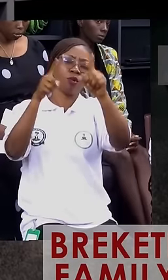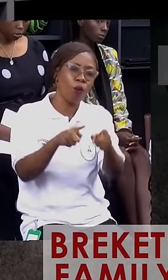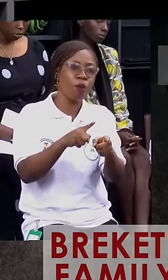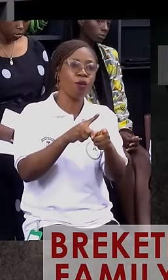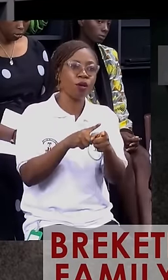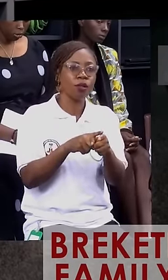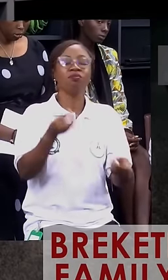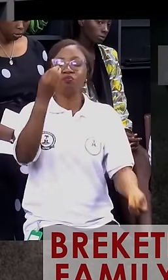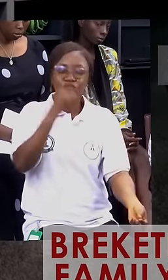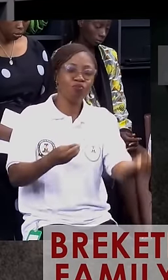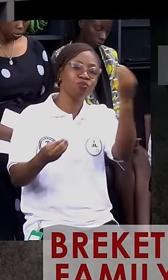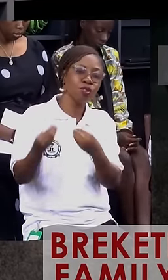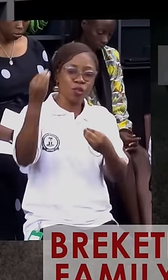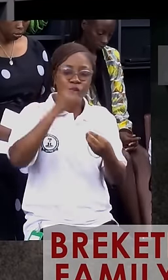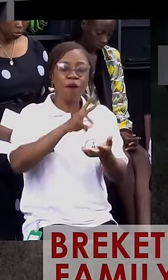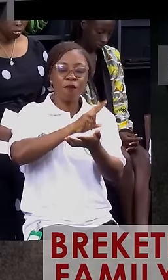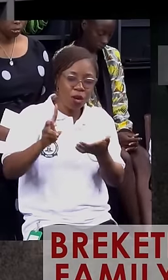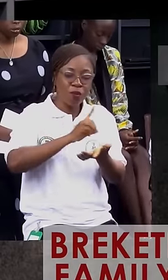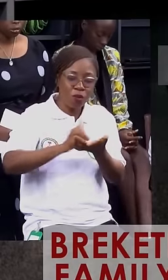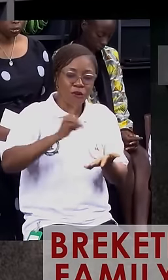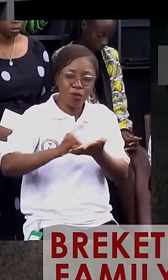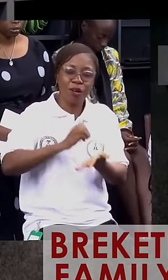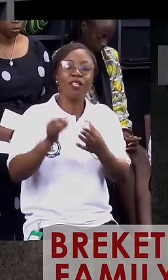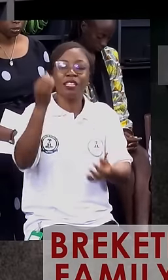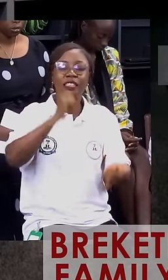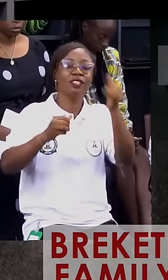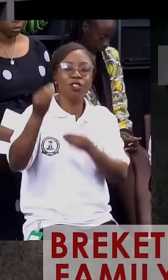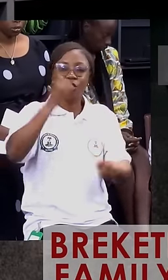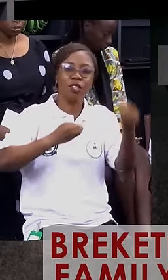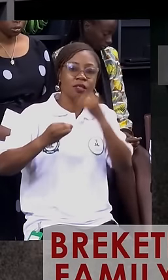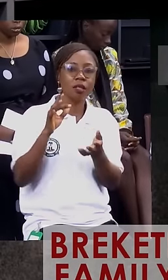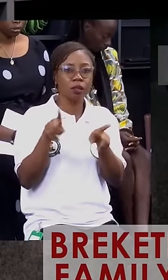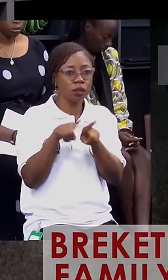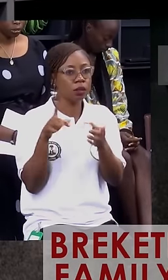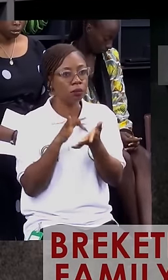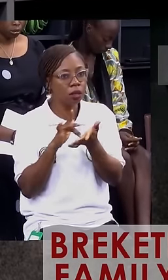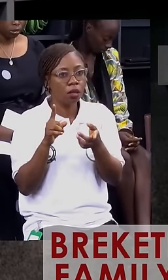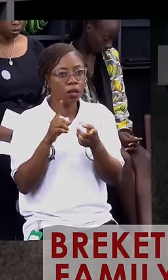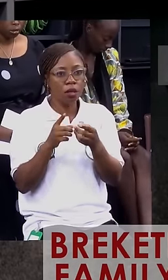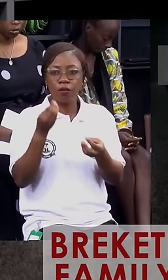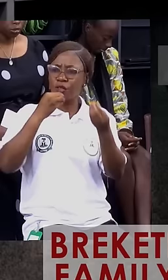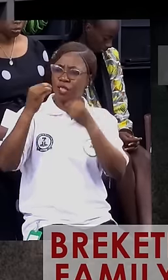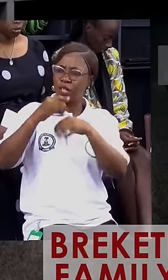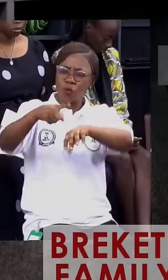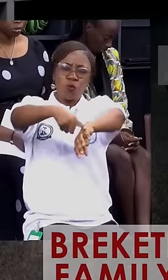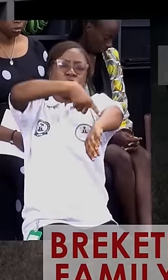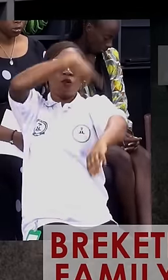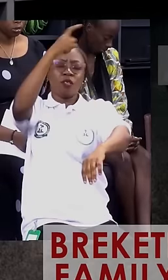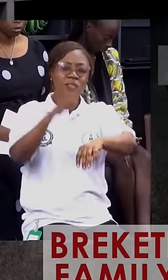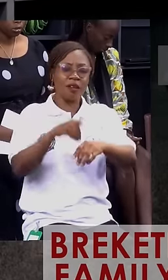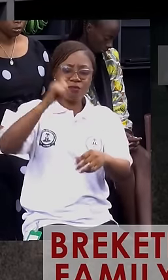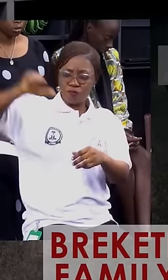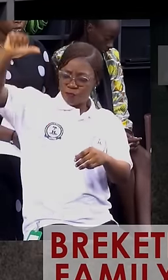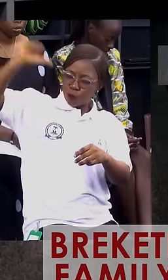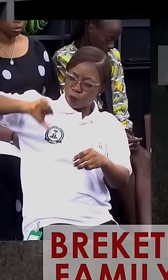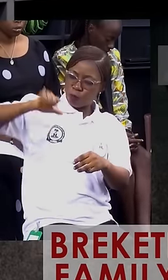they are just consuming it week in, week out, week in, week out. If you take it long enough, it's going to knock down the kidneys. That's what we call